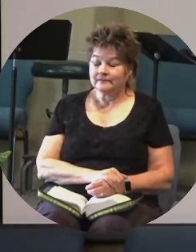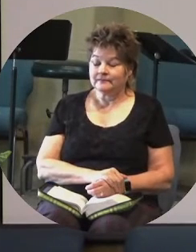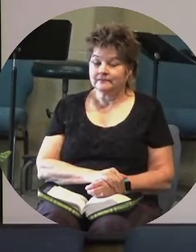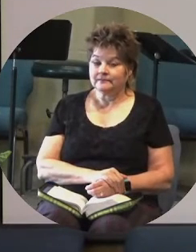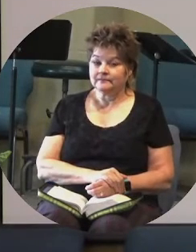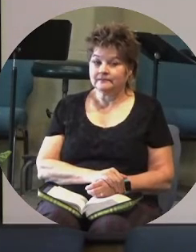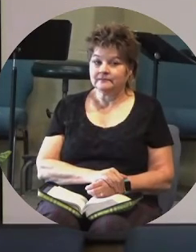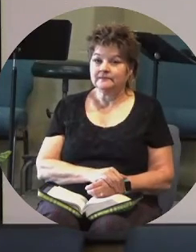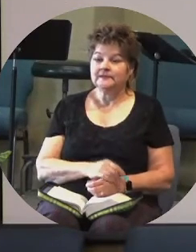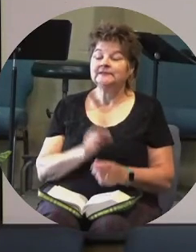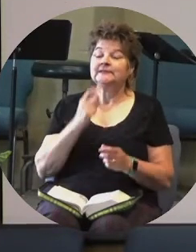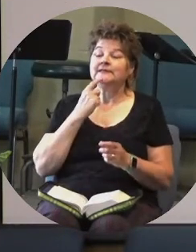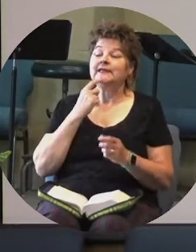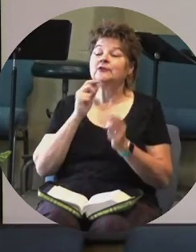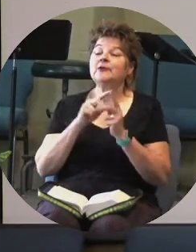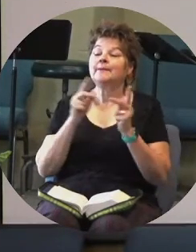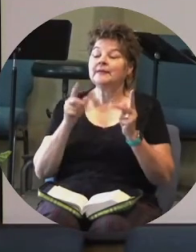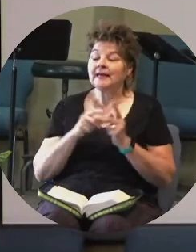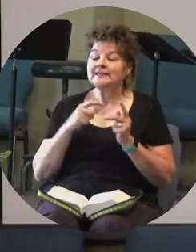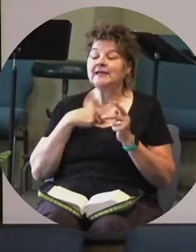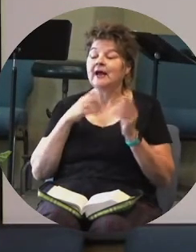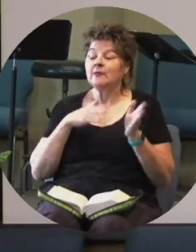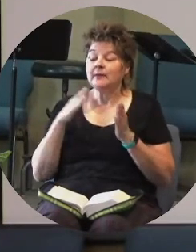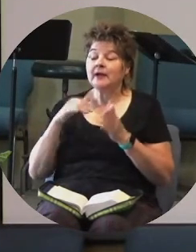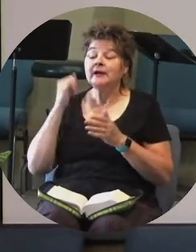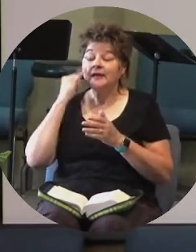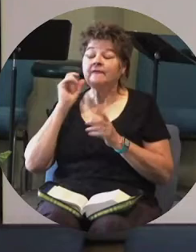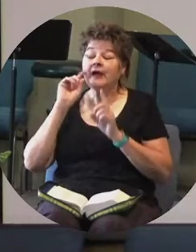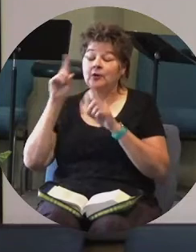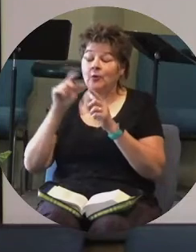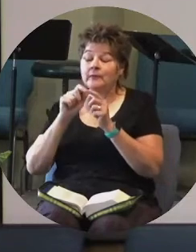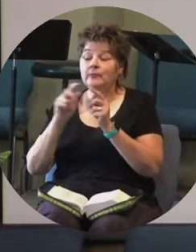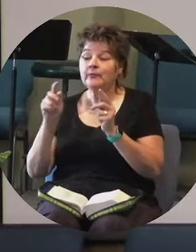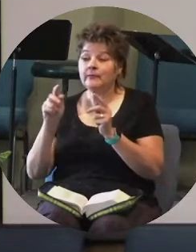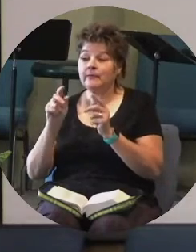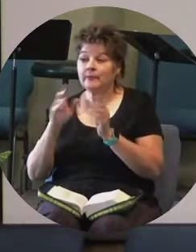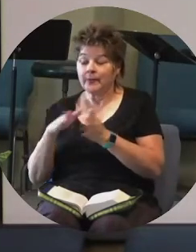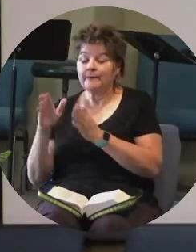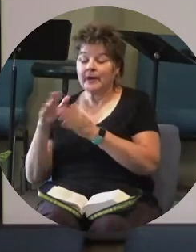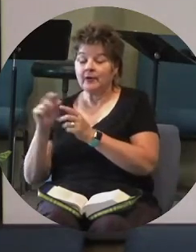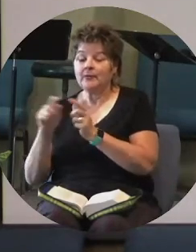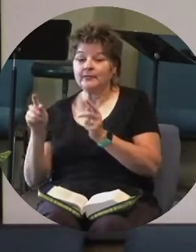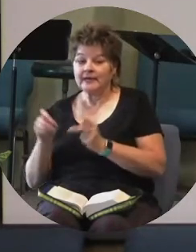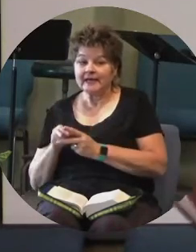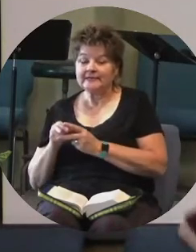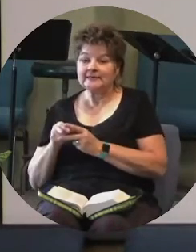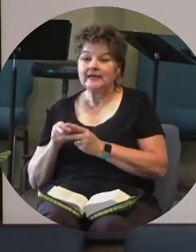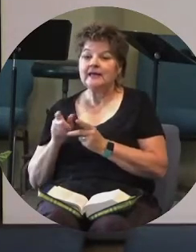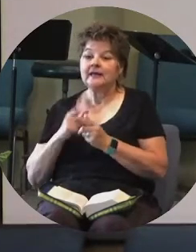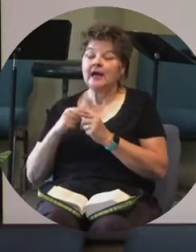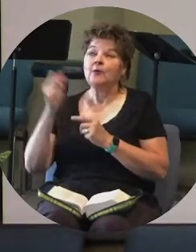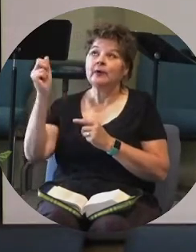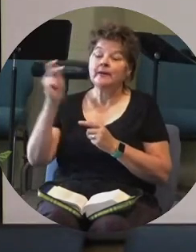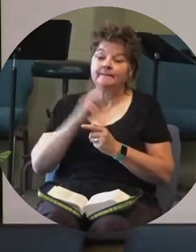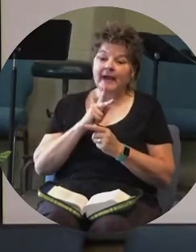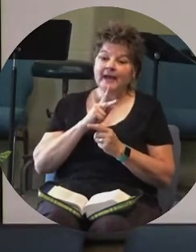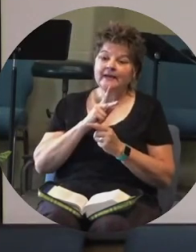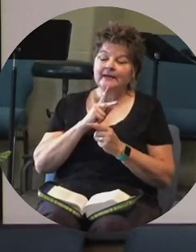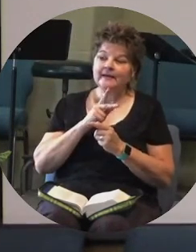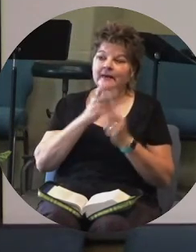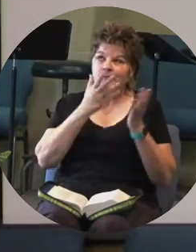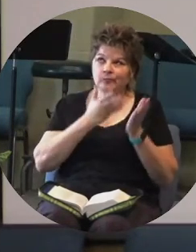He said, there's a place I've prepared for you. And if I go and prepare a place for you, I will come again and bring you to myself. It's my